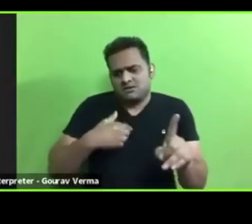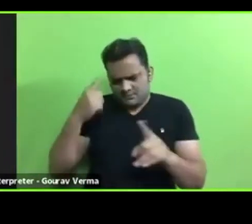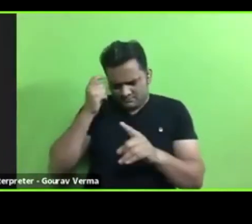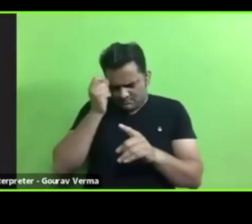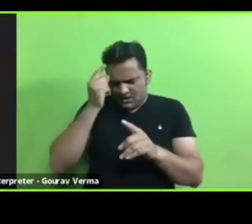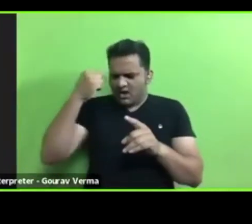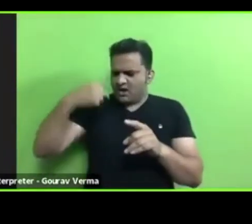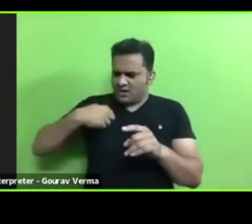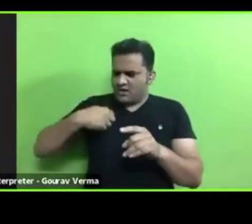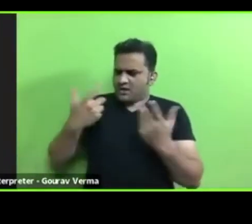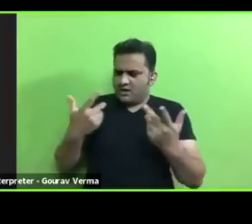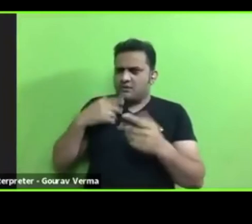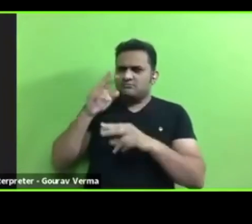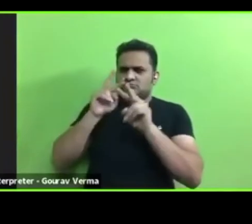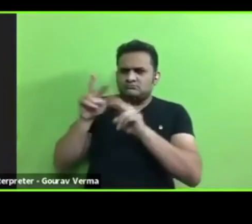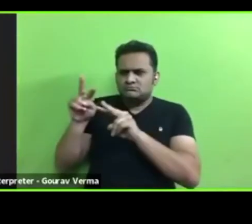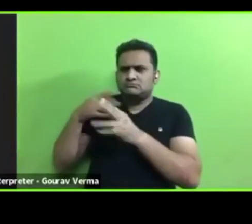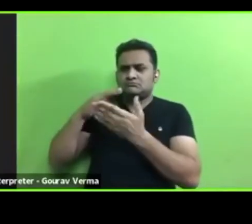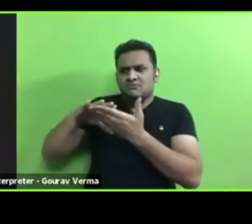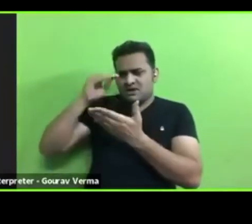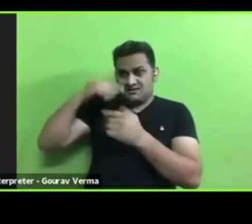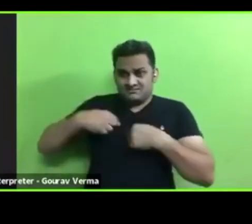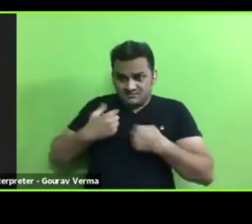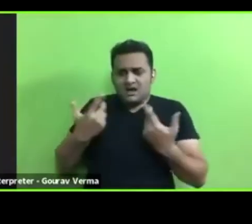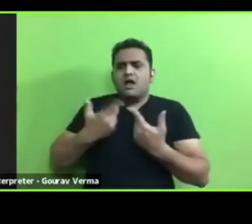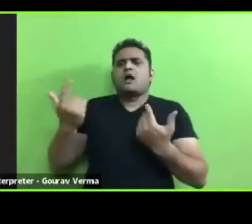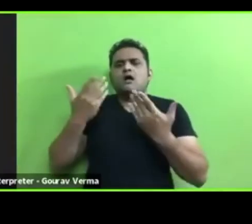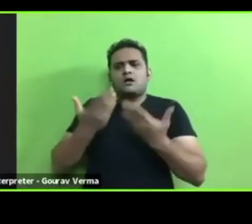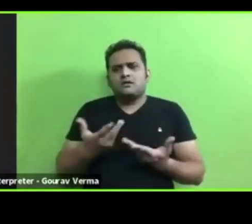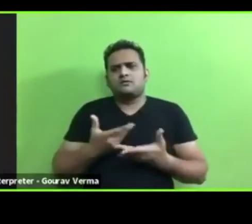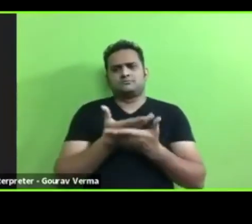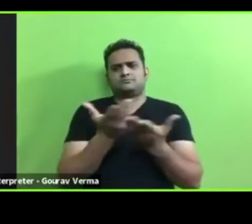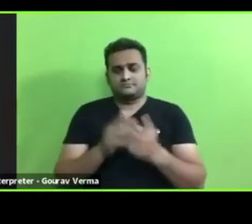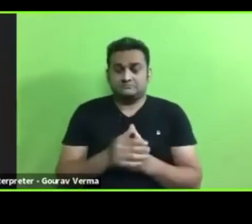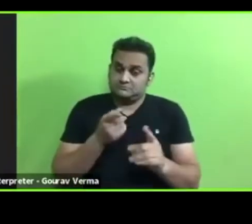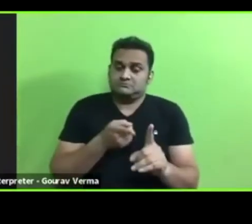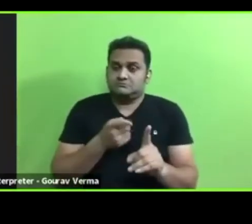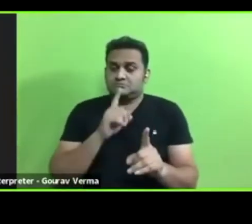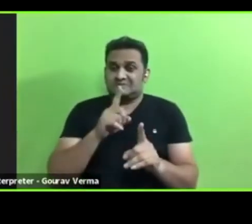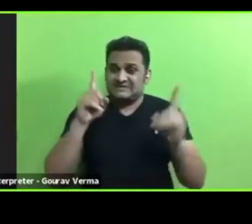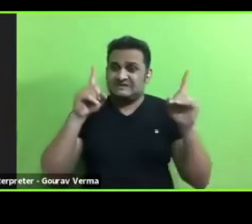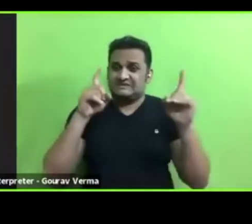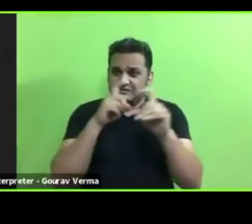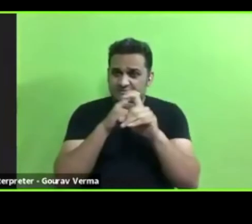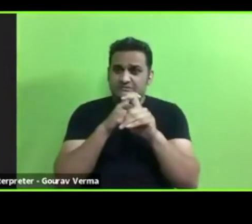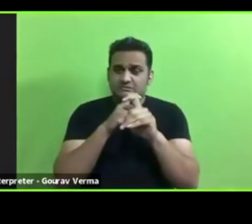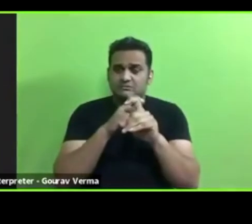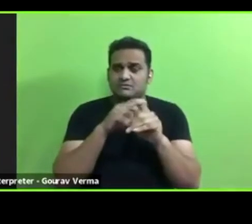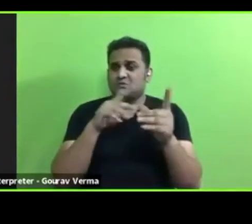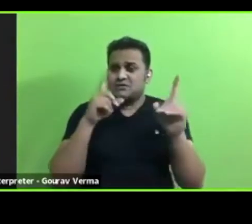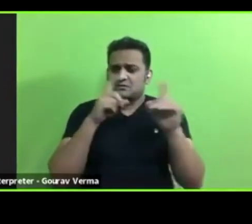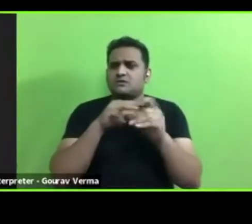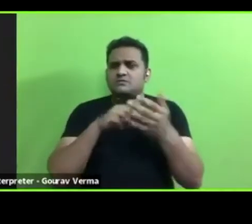I see, observe, and learn from. So it is a complicated relationship,